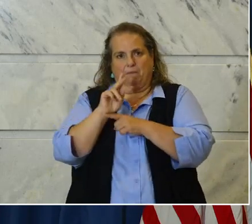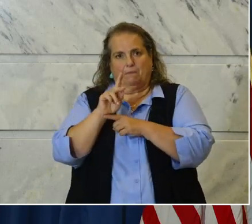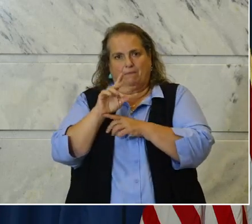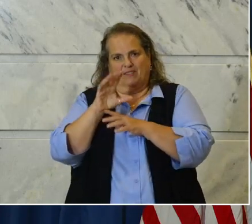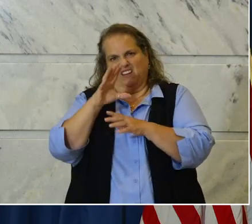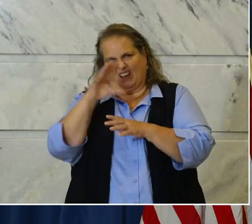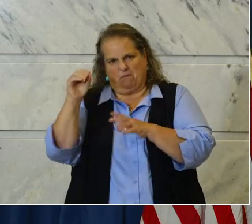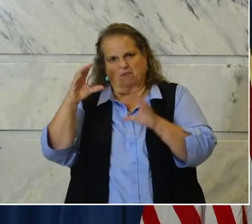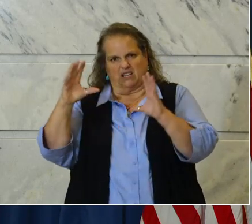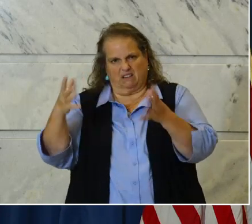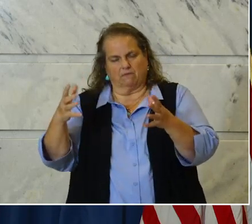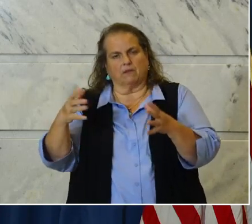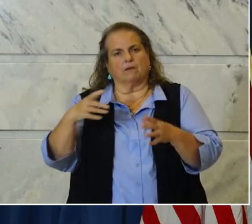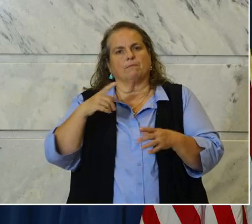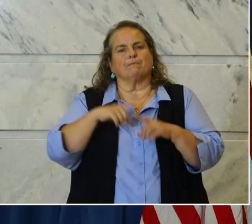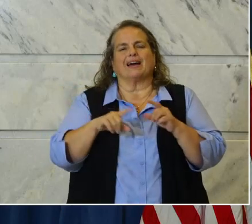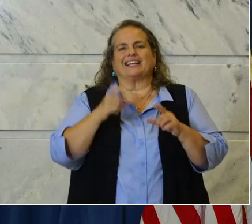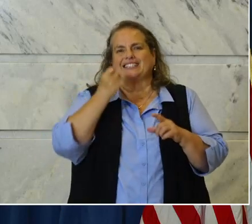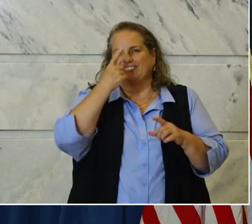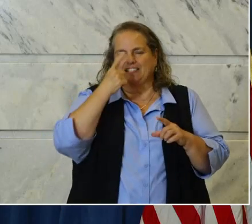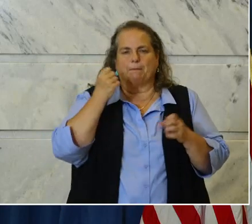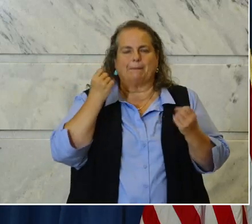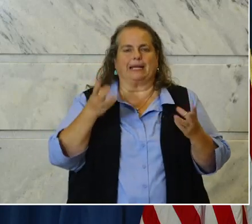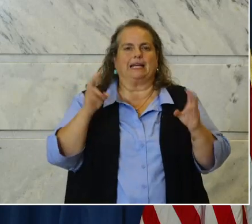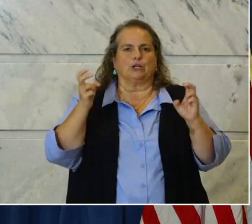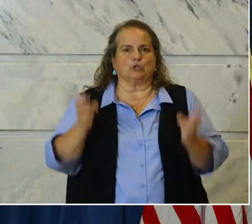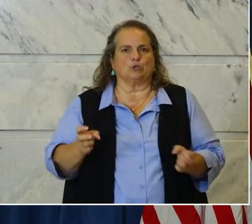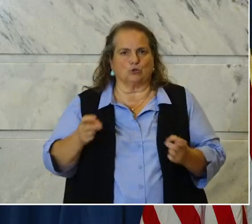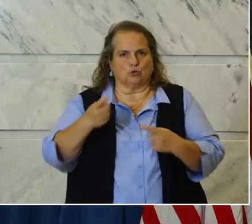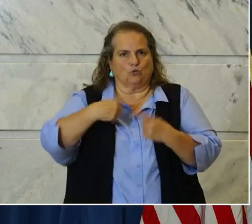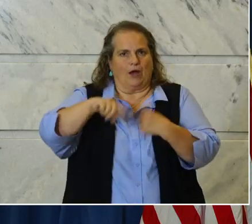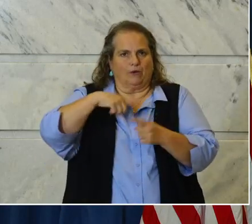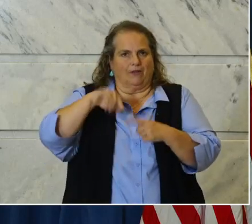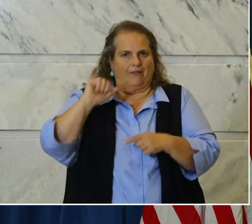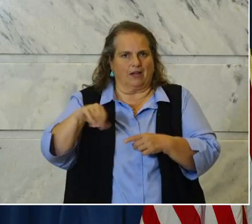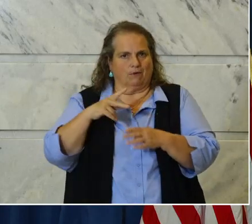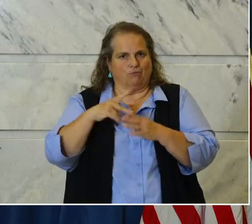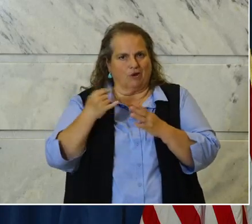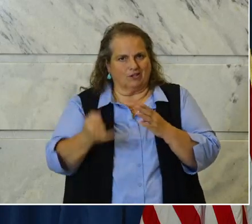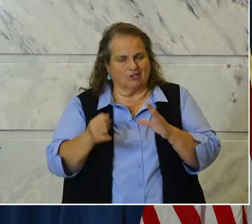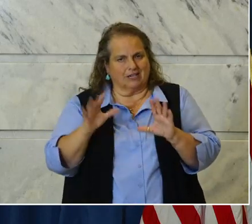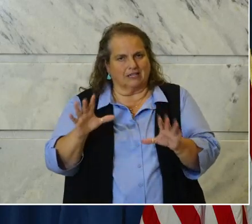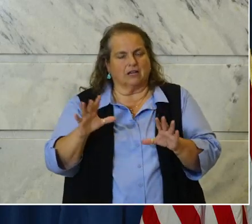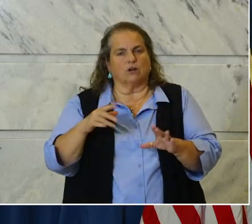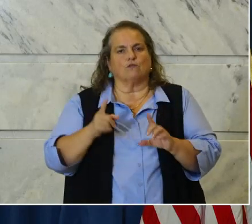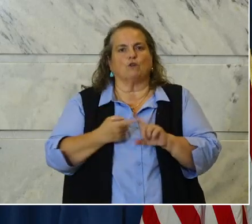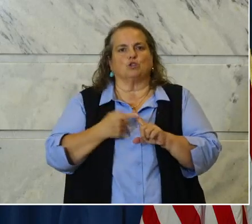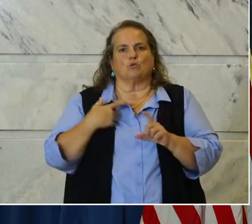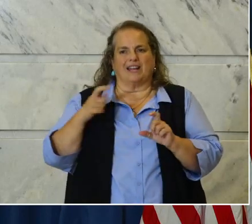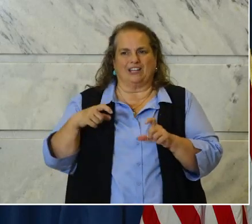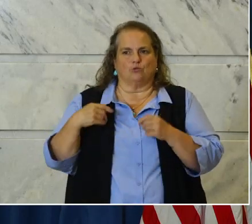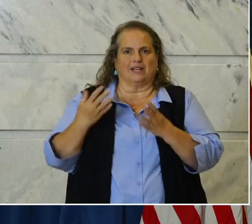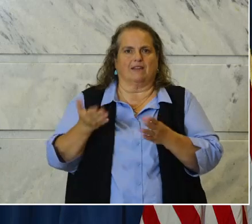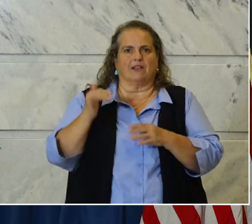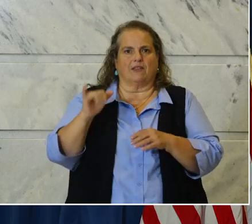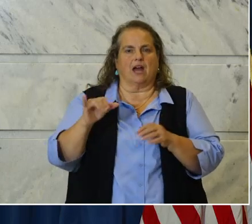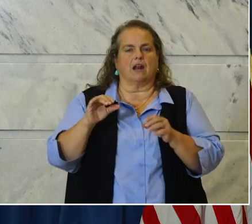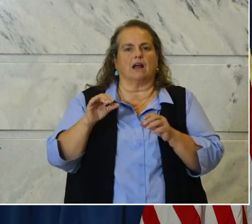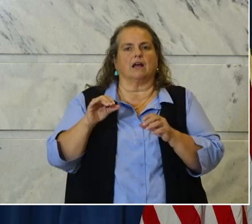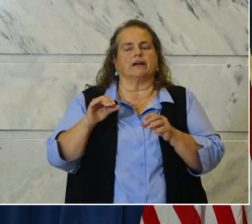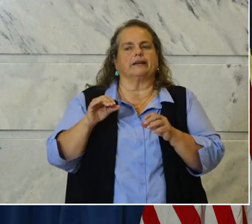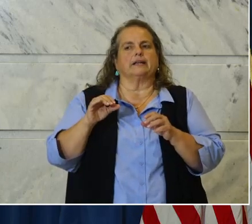the issues surrounding this project, and I think there certainly have been some, is that we first give it the opportunity to